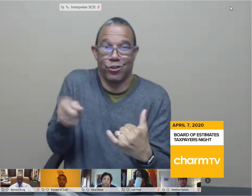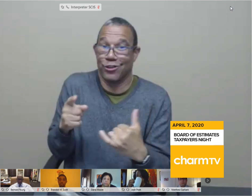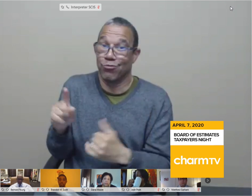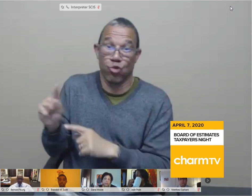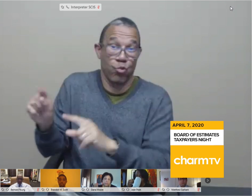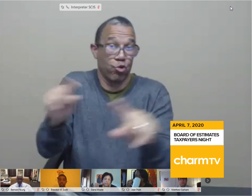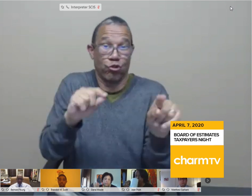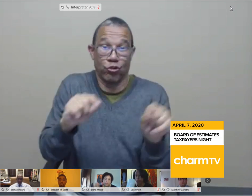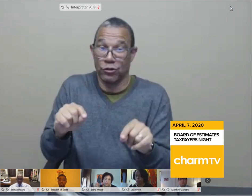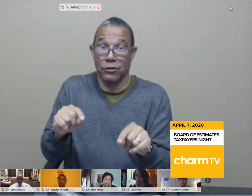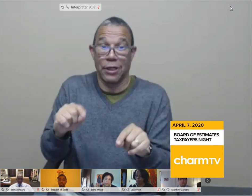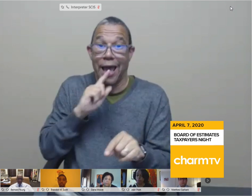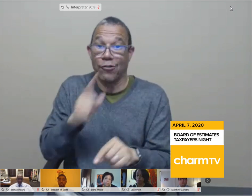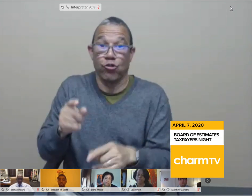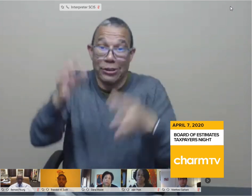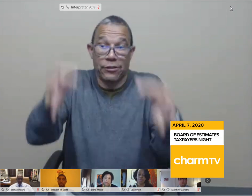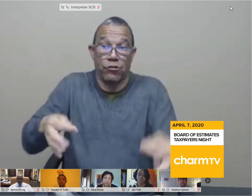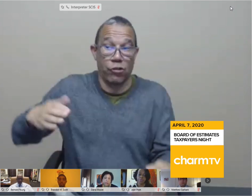now.